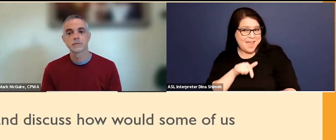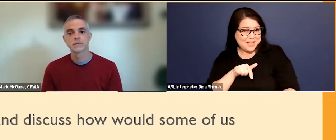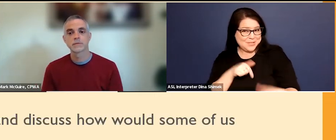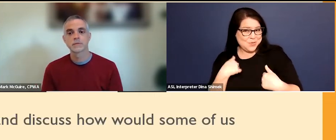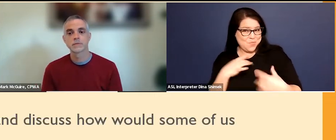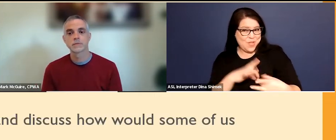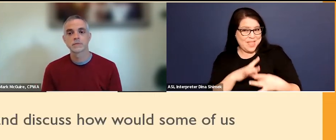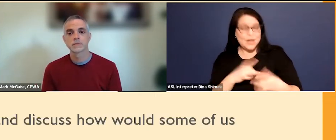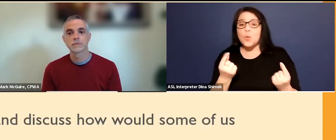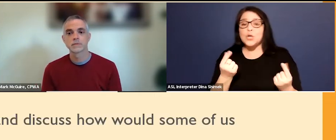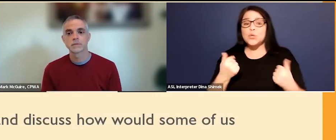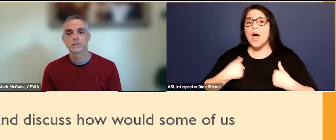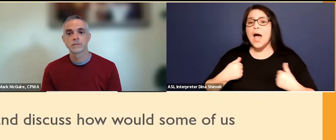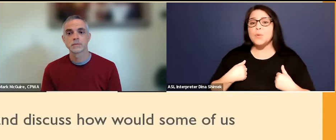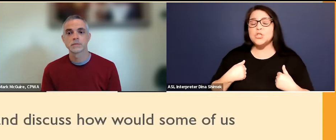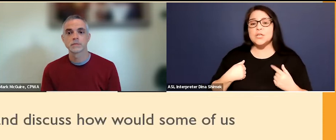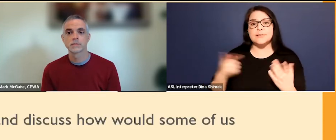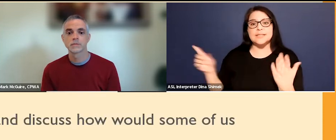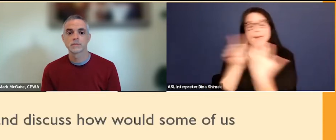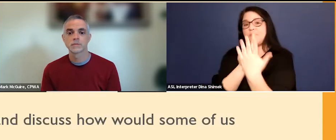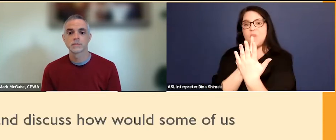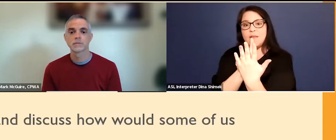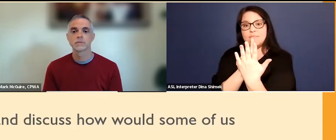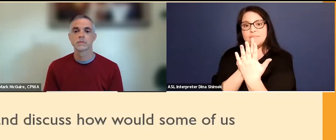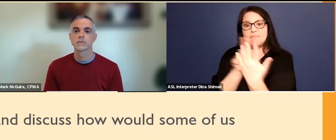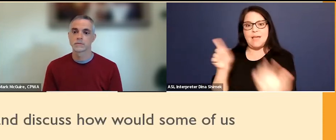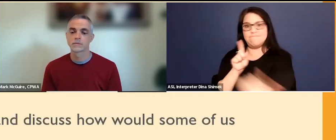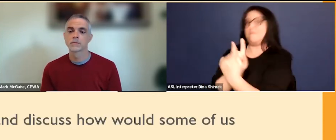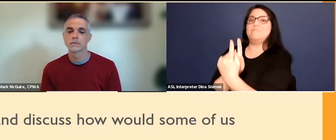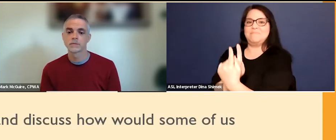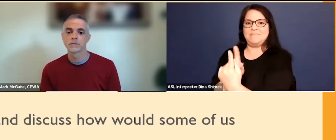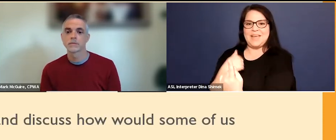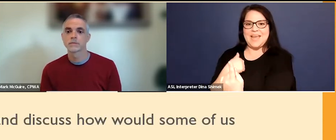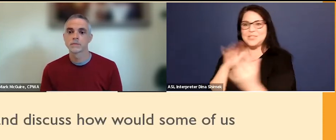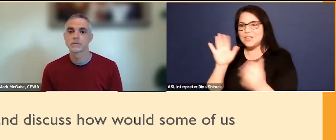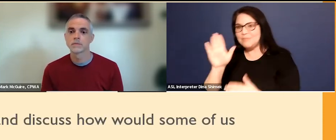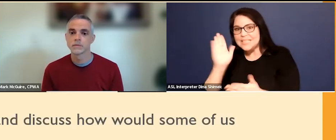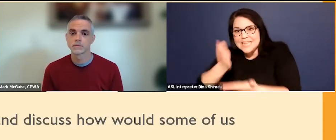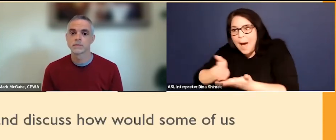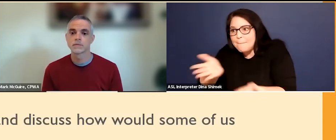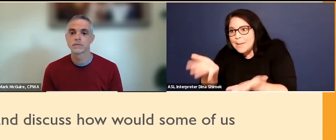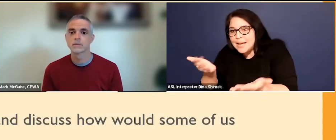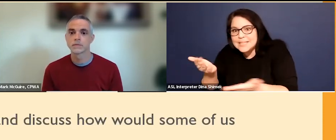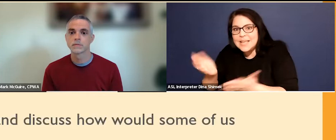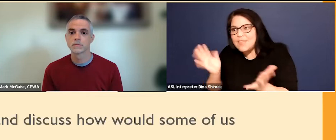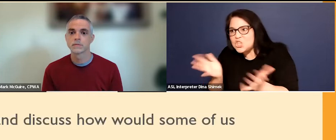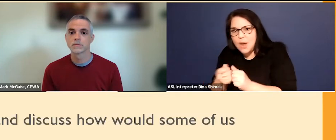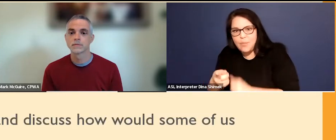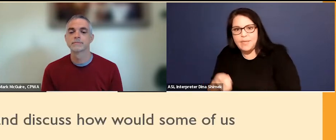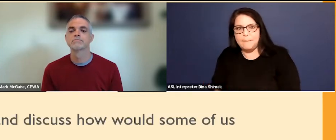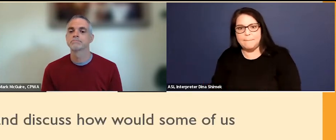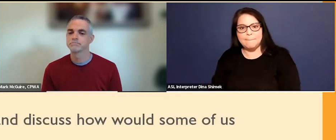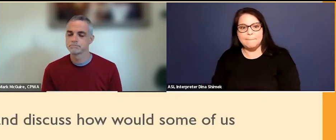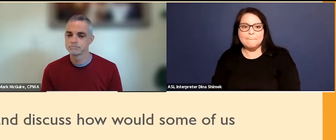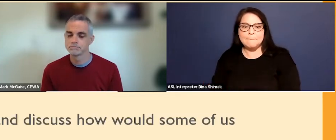I would do is I would just step in front of somebody and get them to stop and then talk to them.